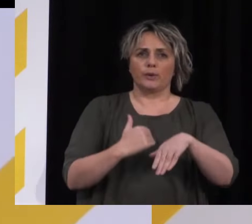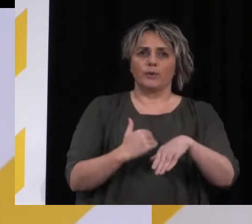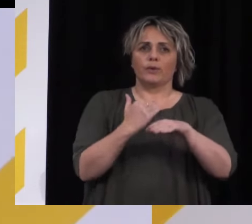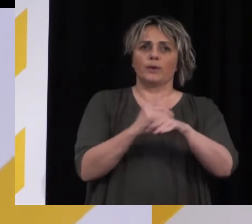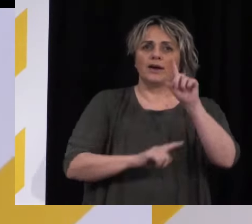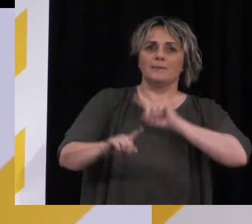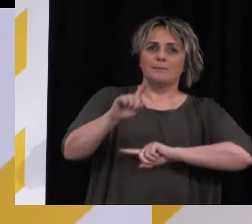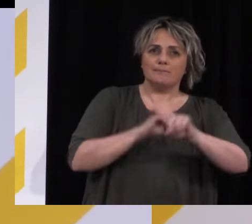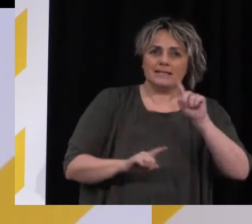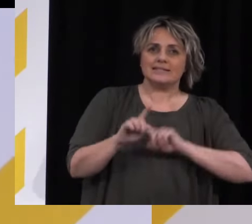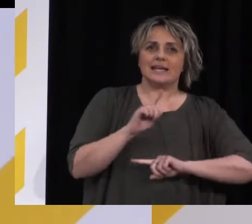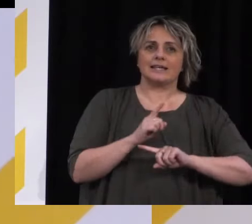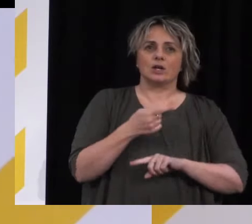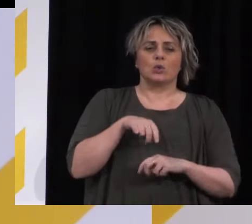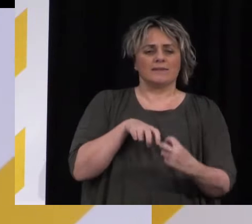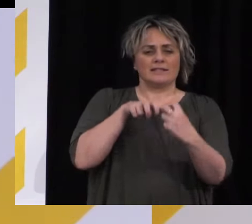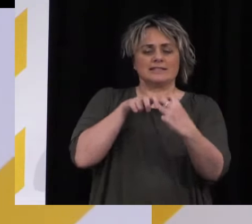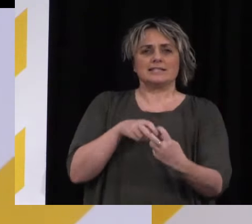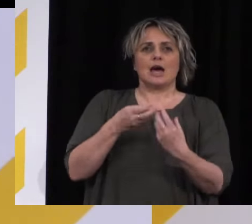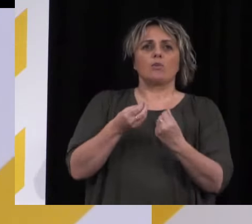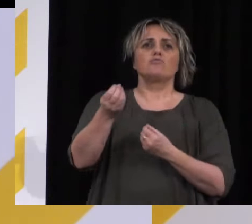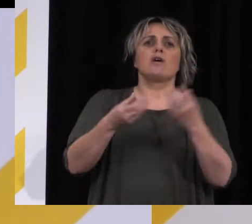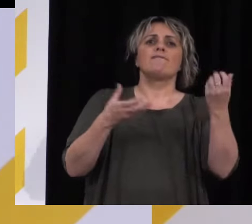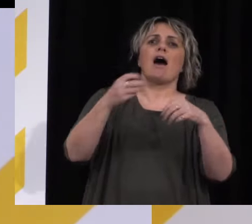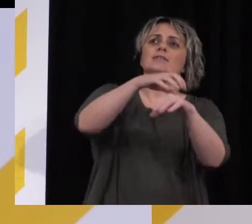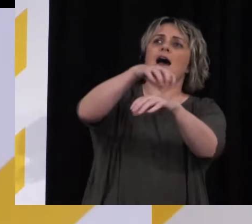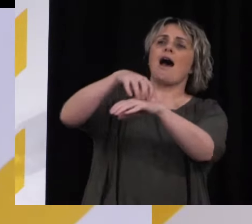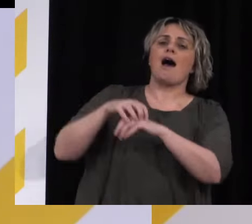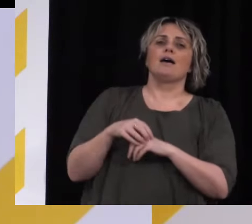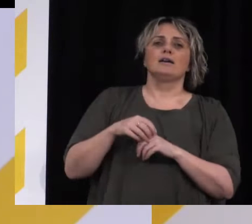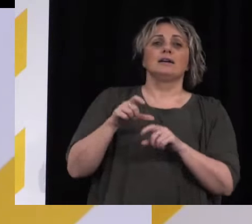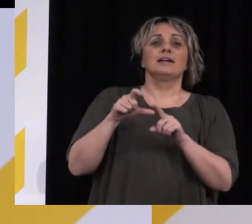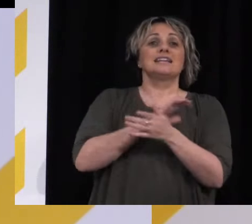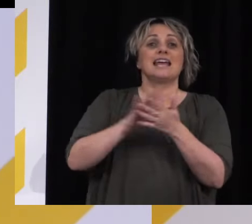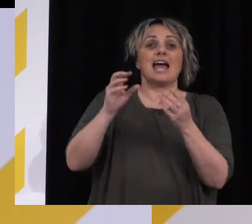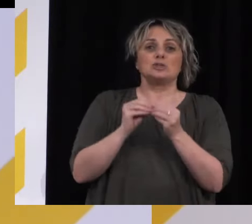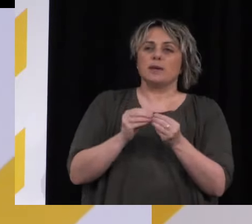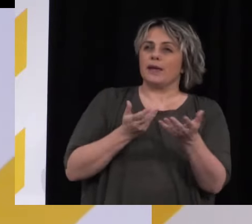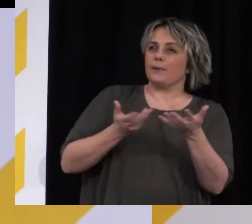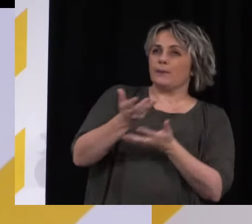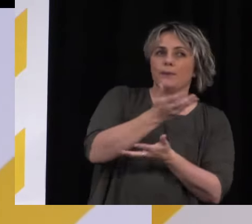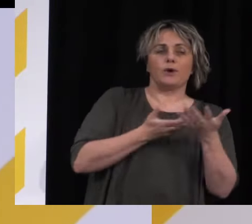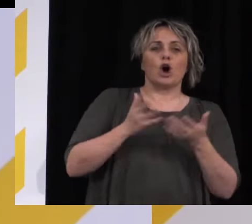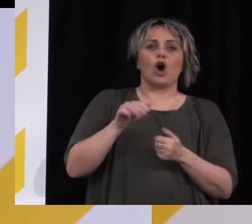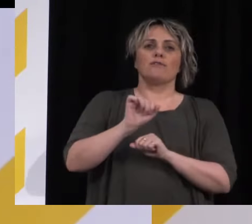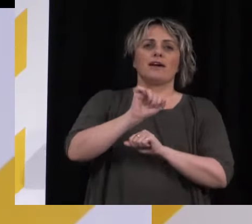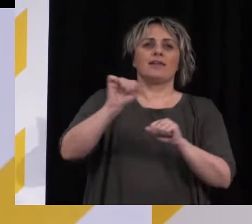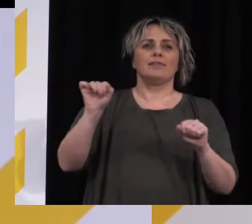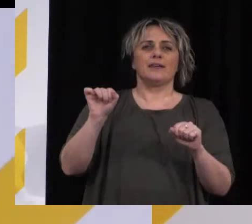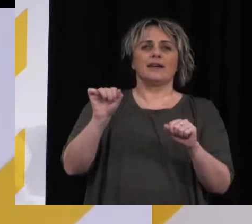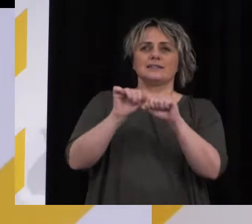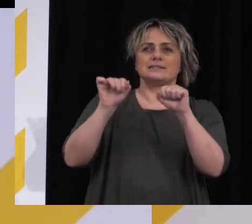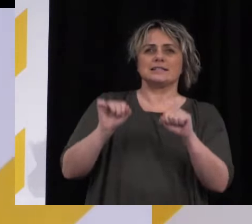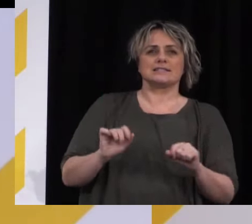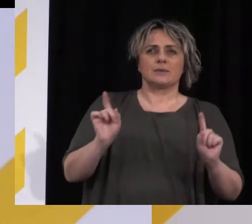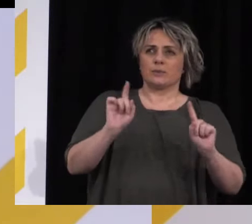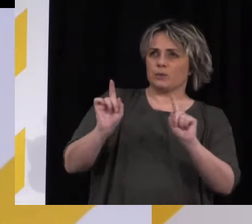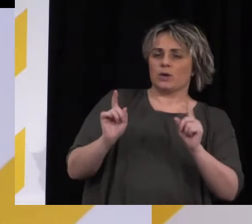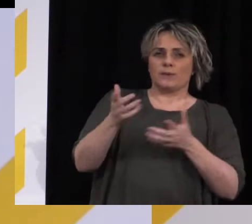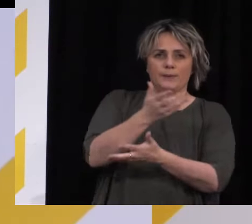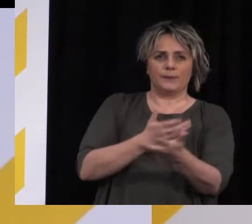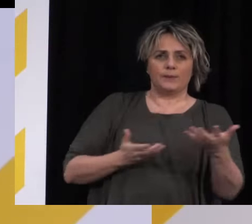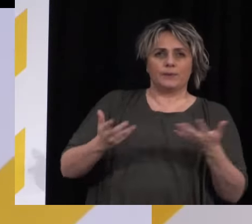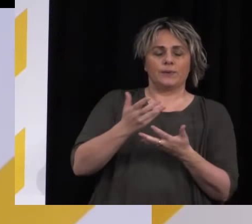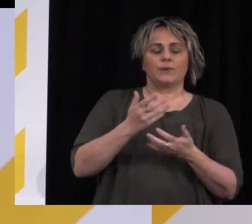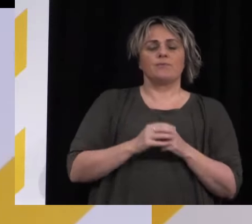where we've sat down with those providers and some of our DHBs to talk about the initiatives that they're using. And you'll see at the moment, and this has